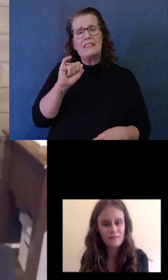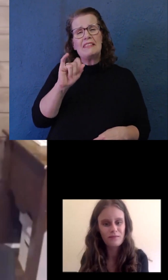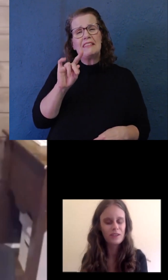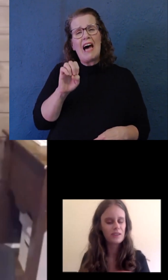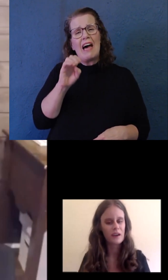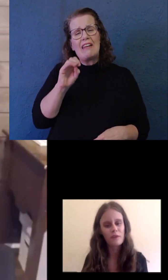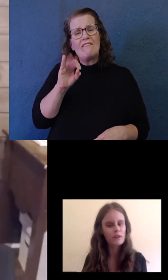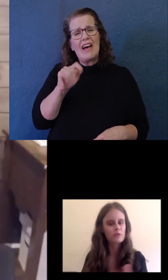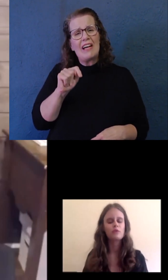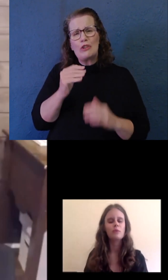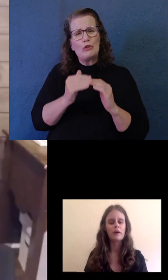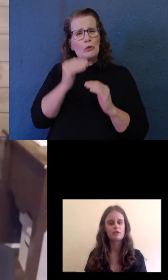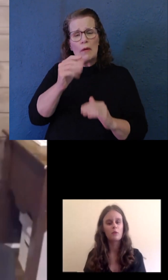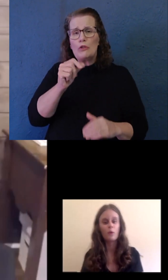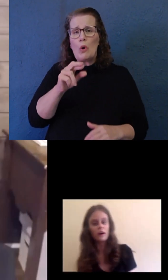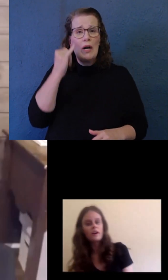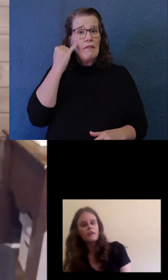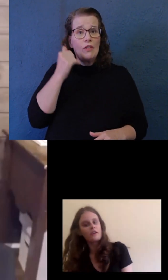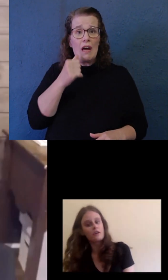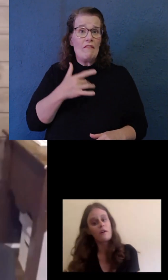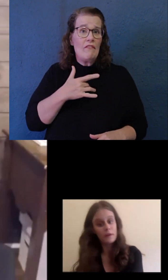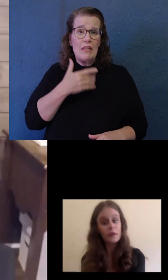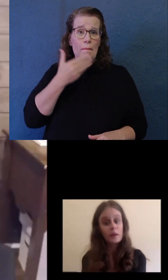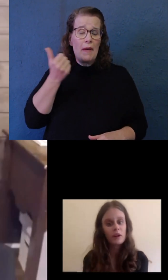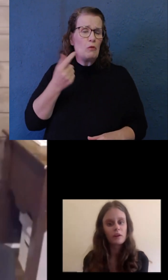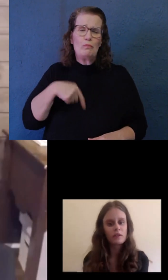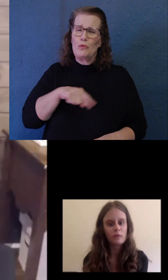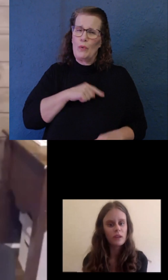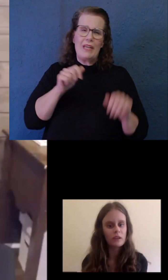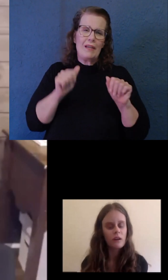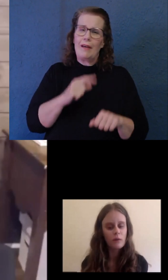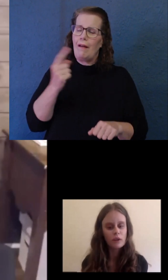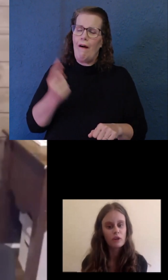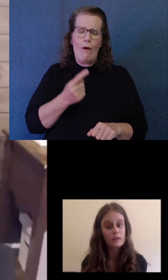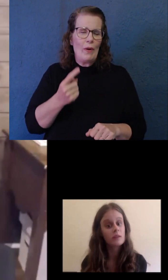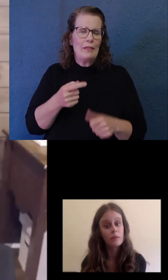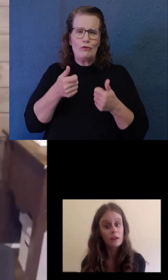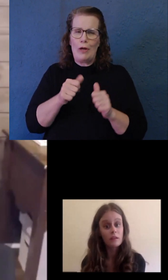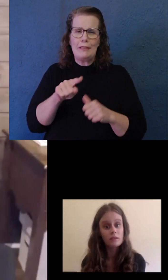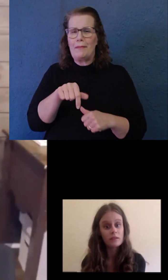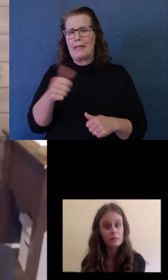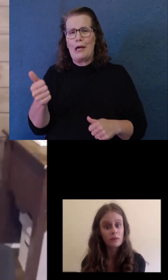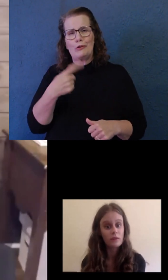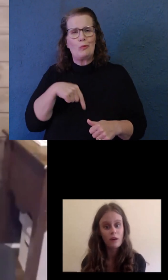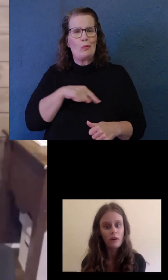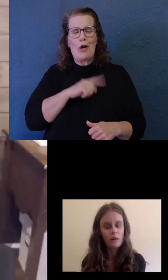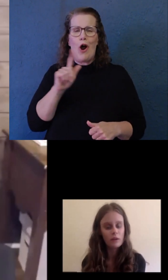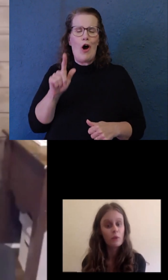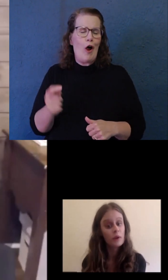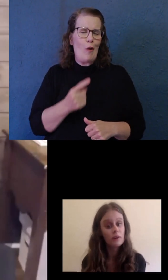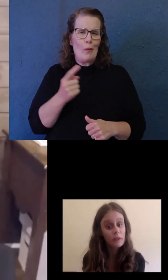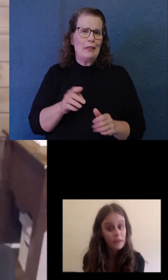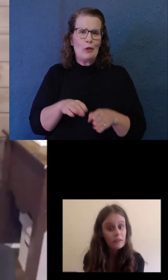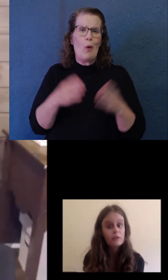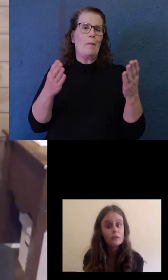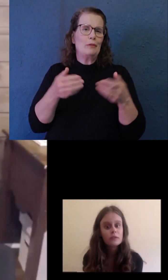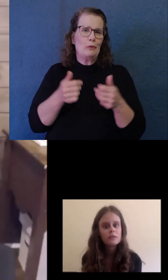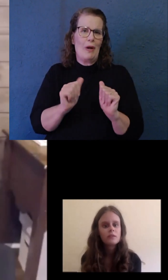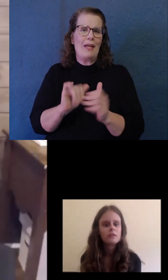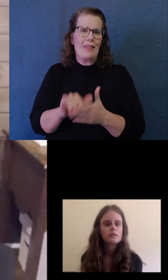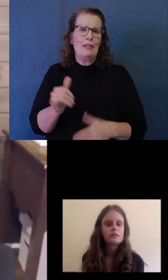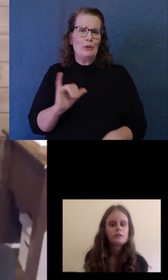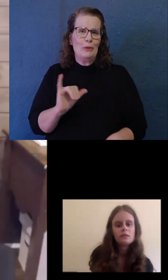days the side effects are too much or that you're not feeling better. So we can always try something else. We're always open to doing that